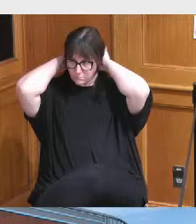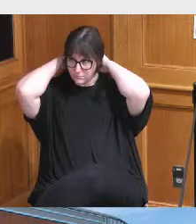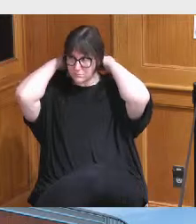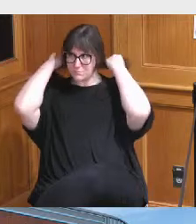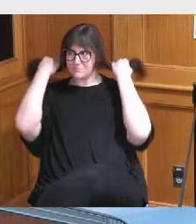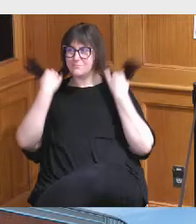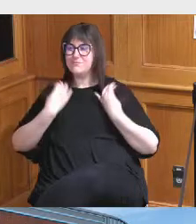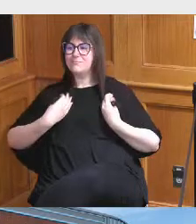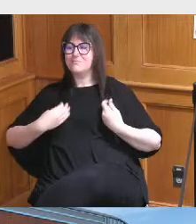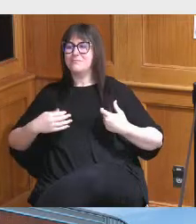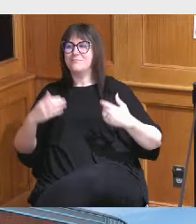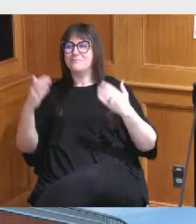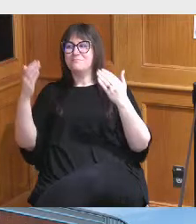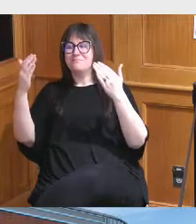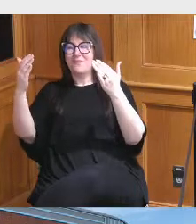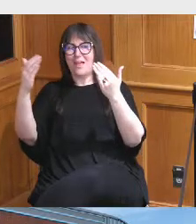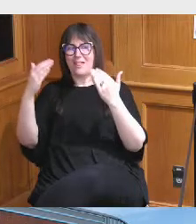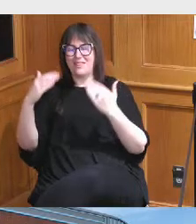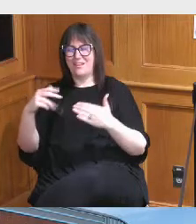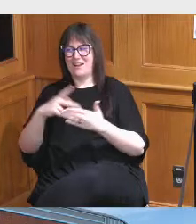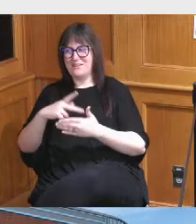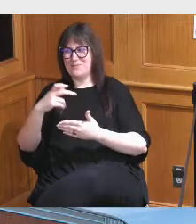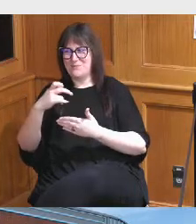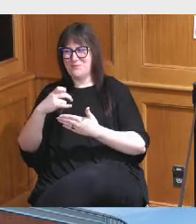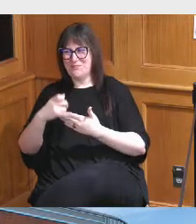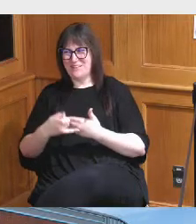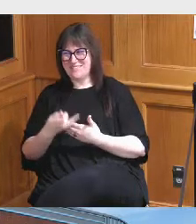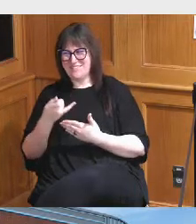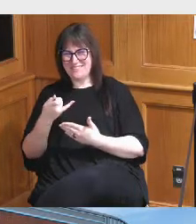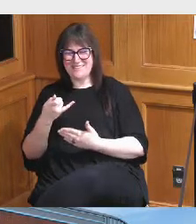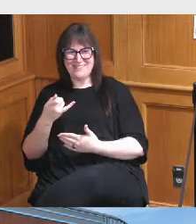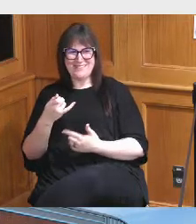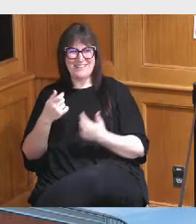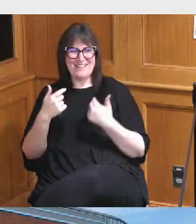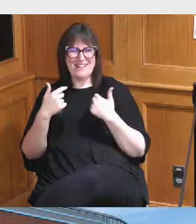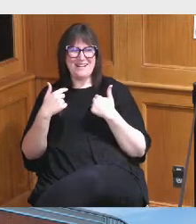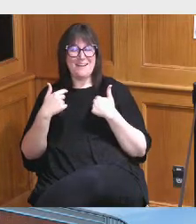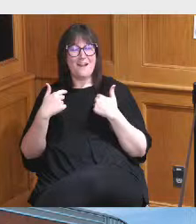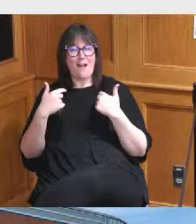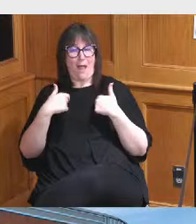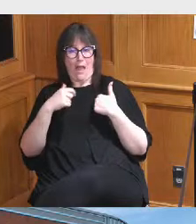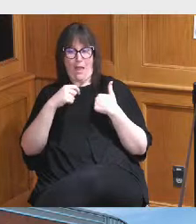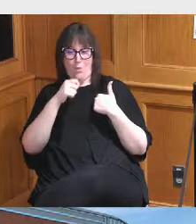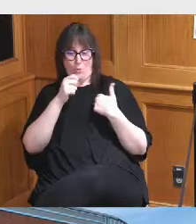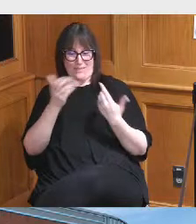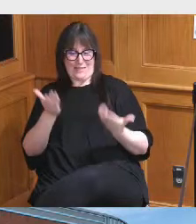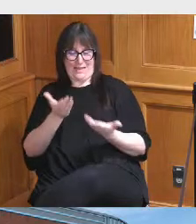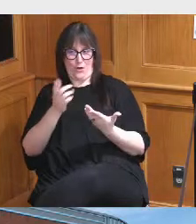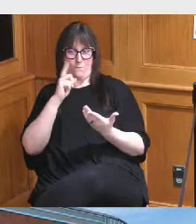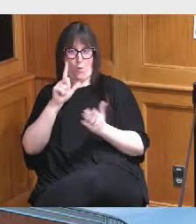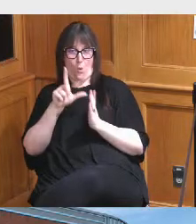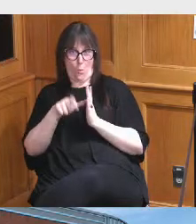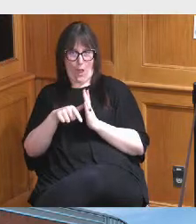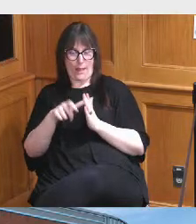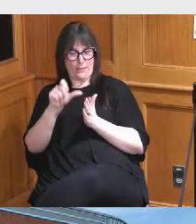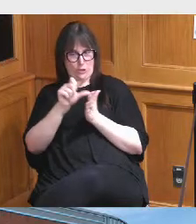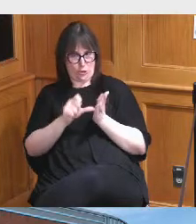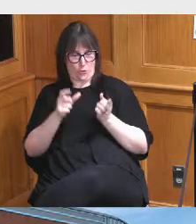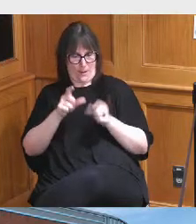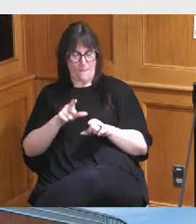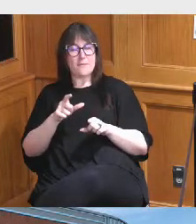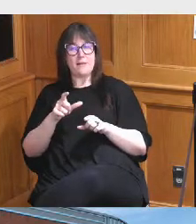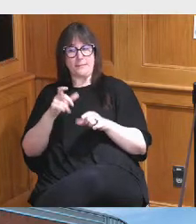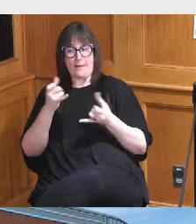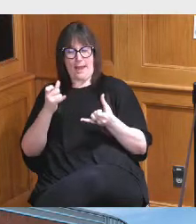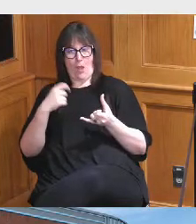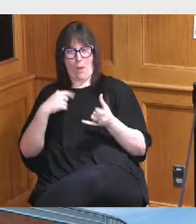The next project that we came up with, I was away for a little while, had some surgery, got back here